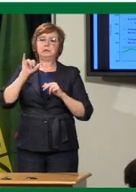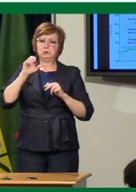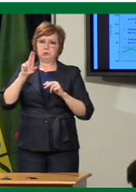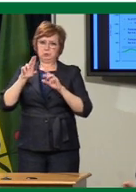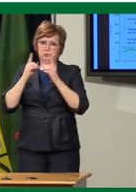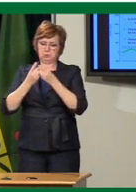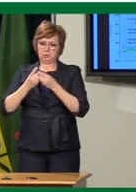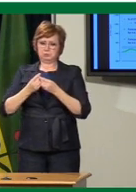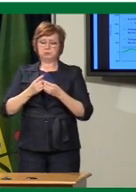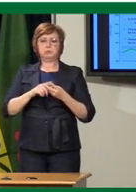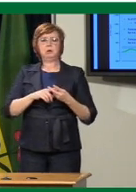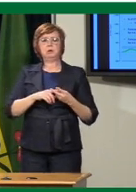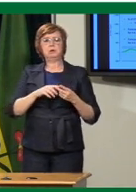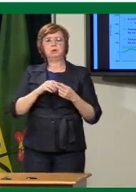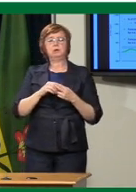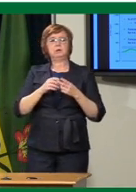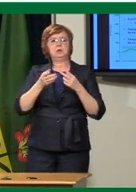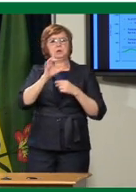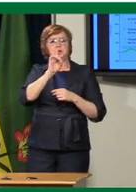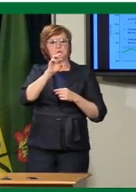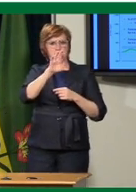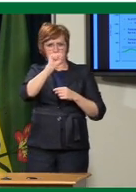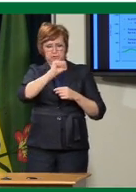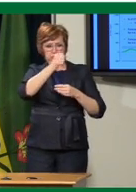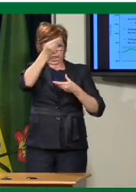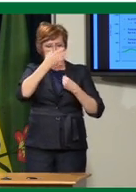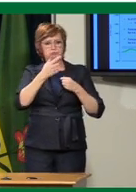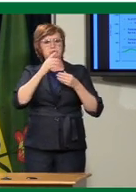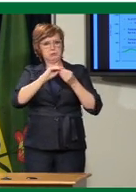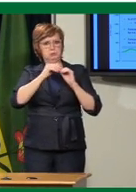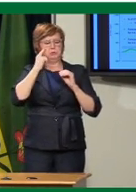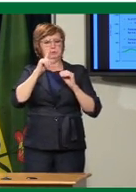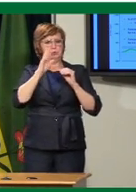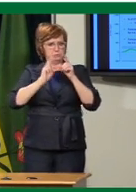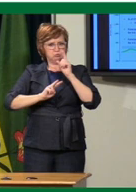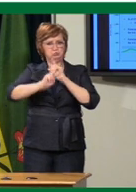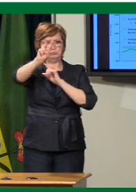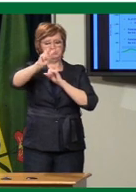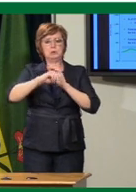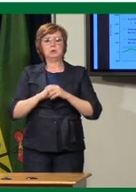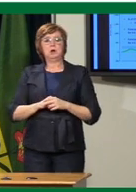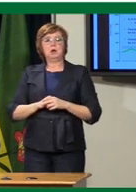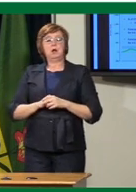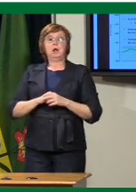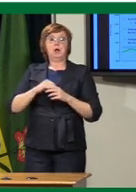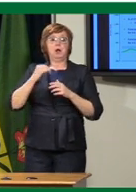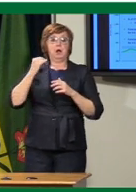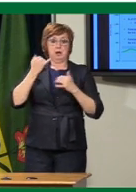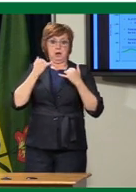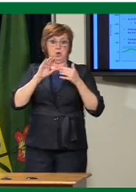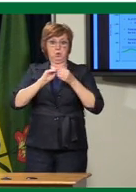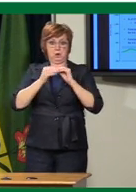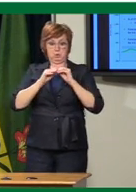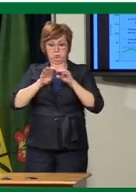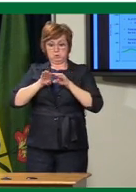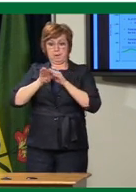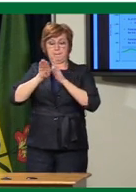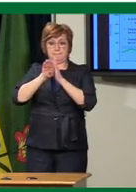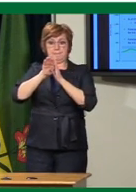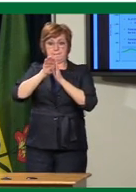modeling information that's informing our forecasts. If our current trajectory is left unchecked, we